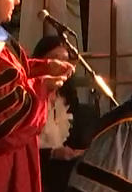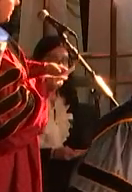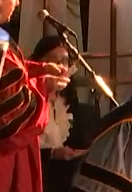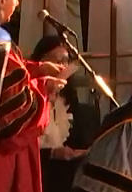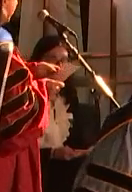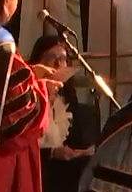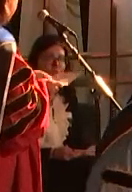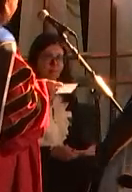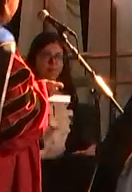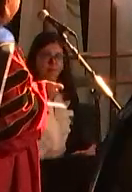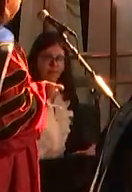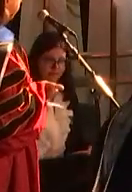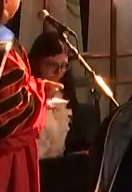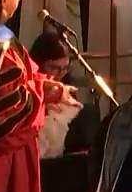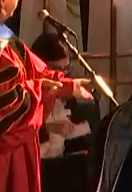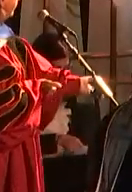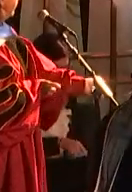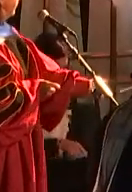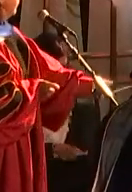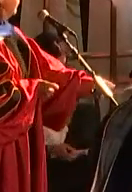preschool certificate.